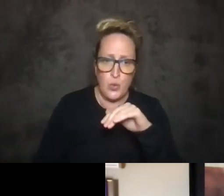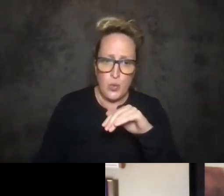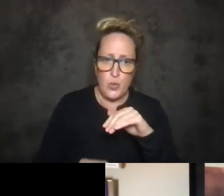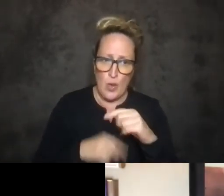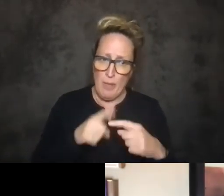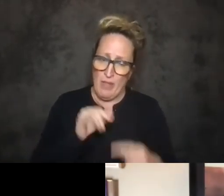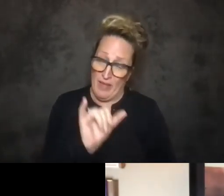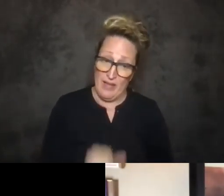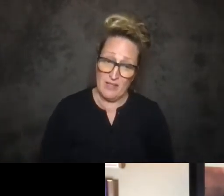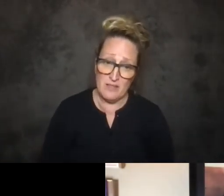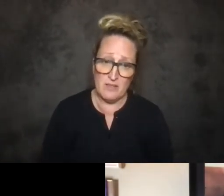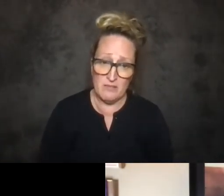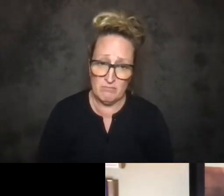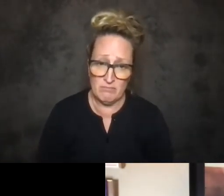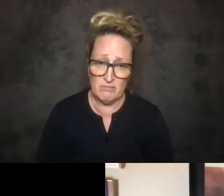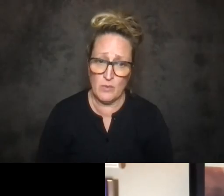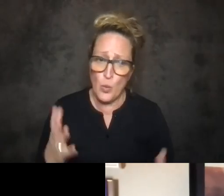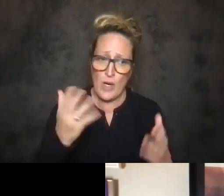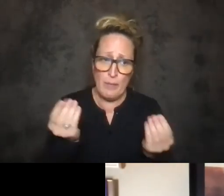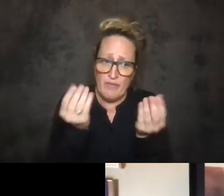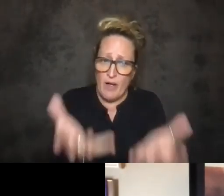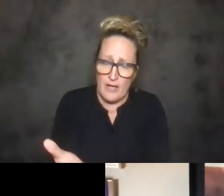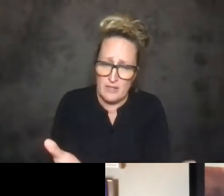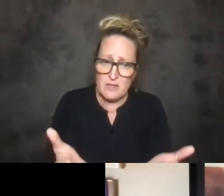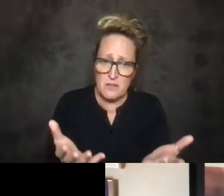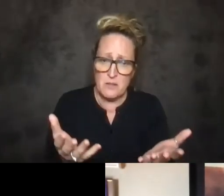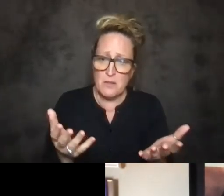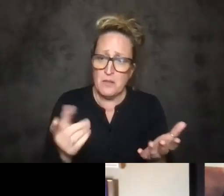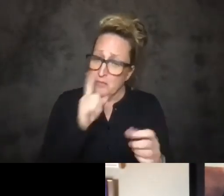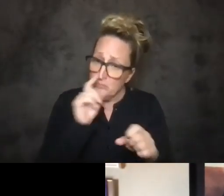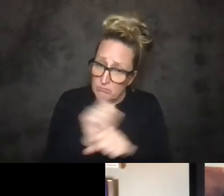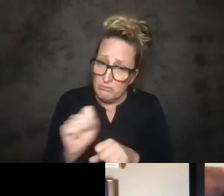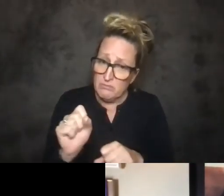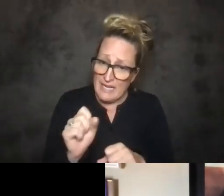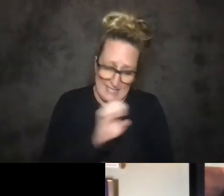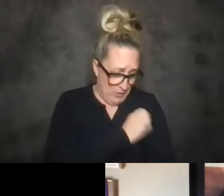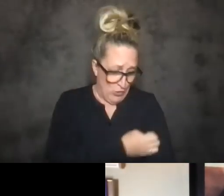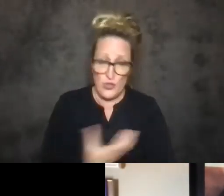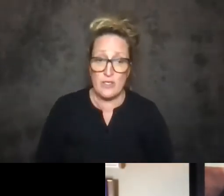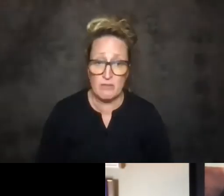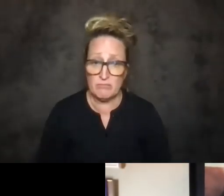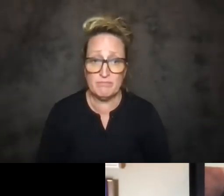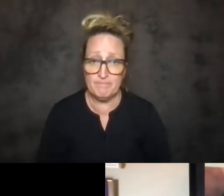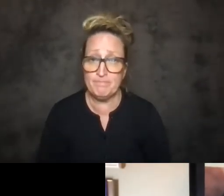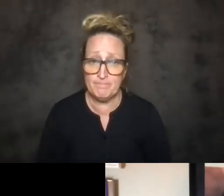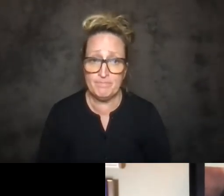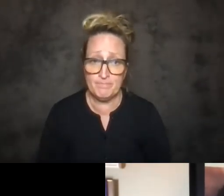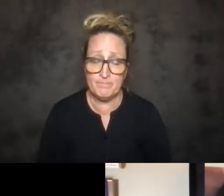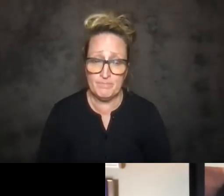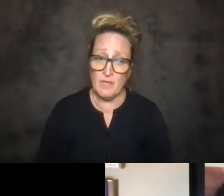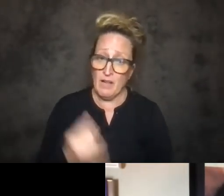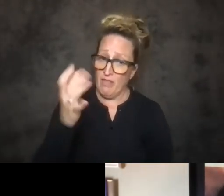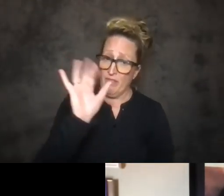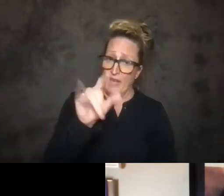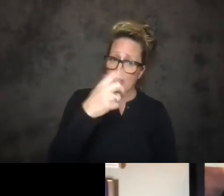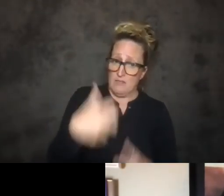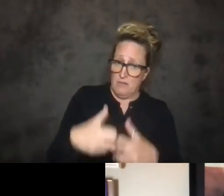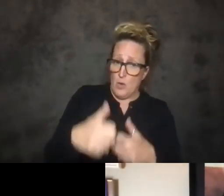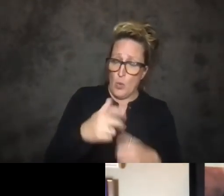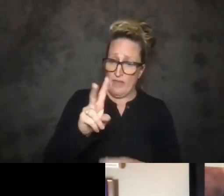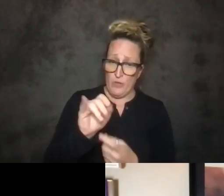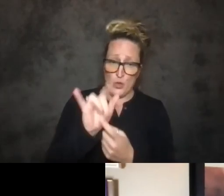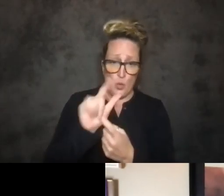that, about what it provides. And it is literally is energy. I mean, and that's the difficulty with the virtual.